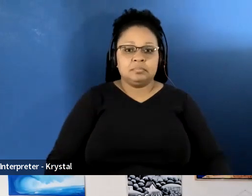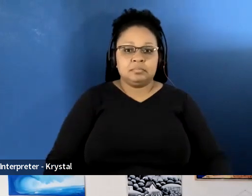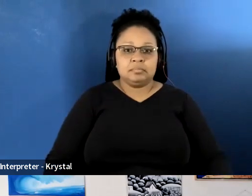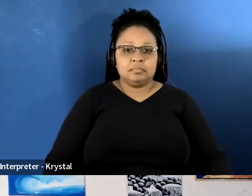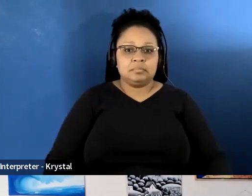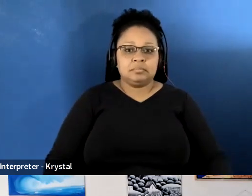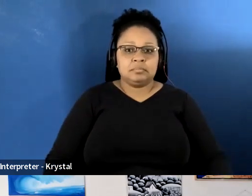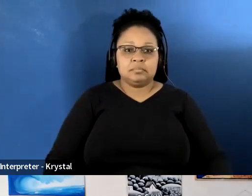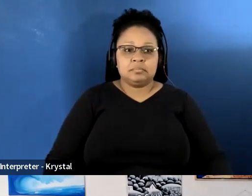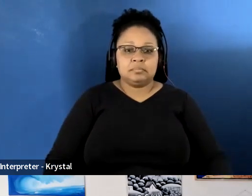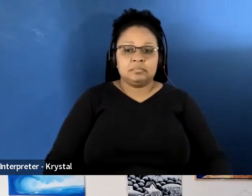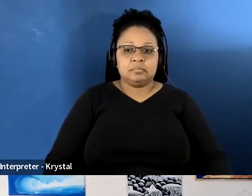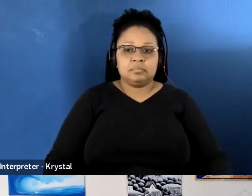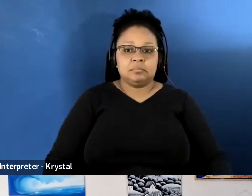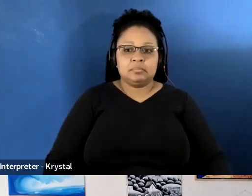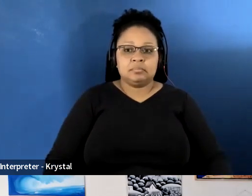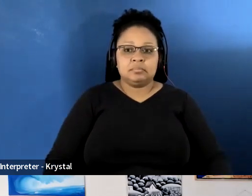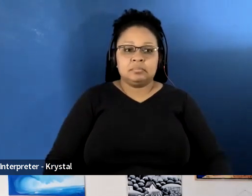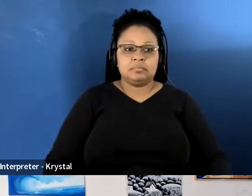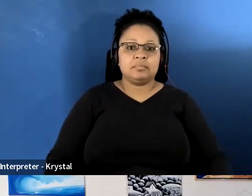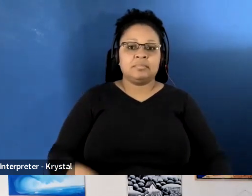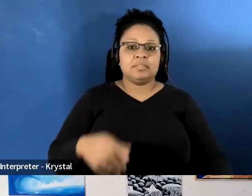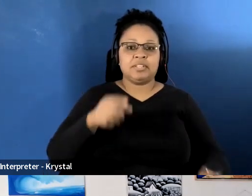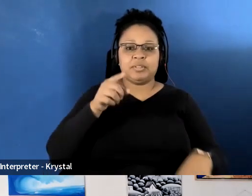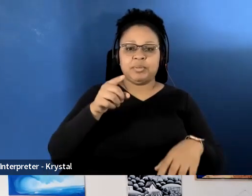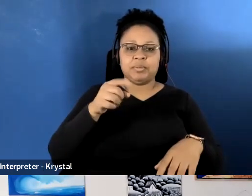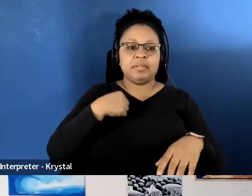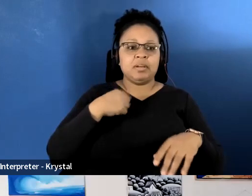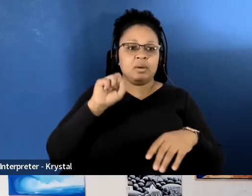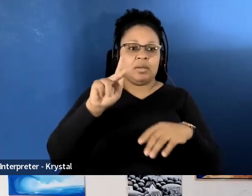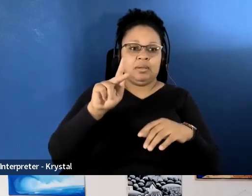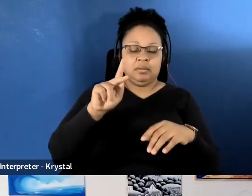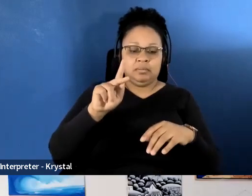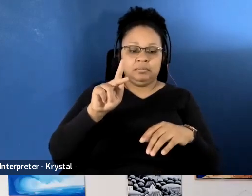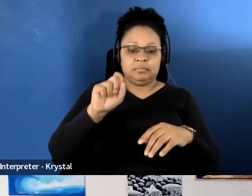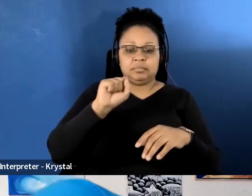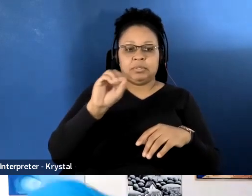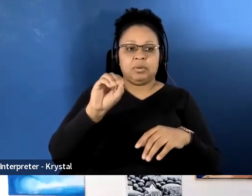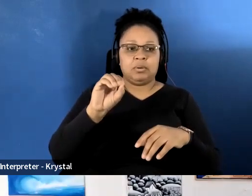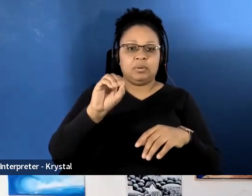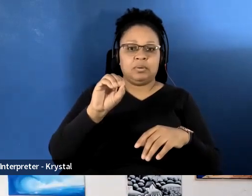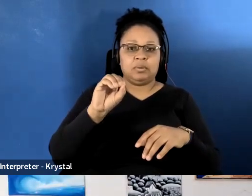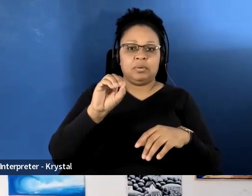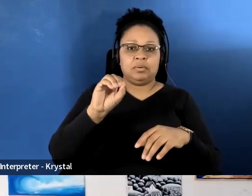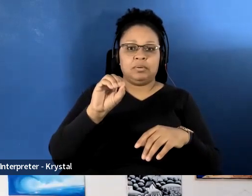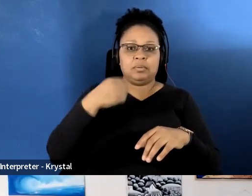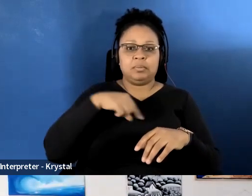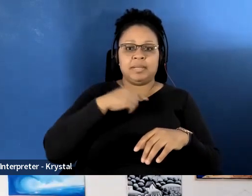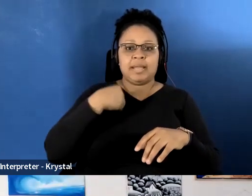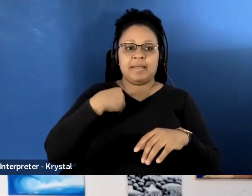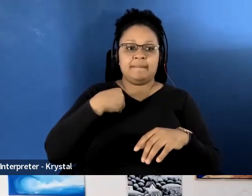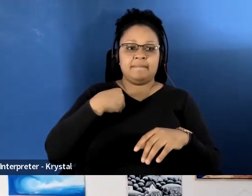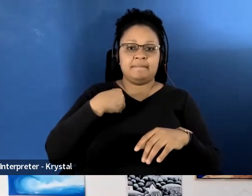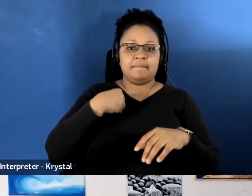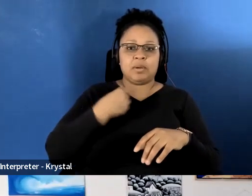Was that you, Jamie? No, it's you. Oh, okay. So, we